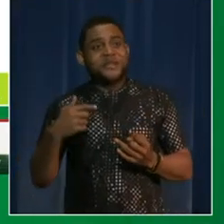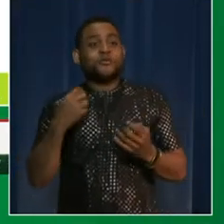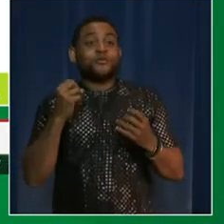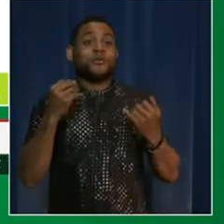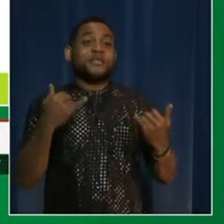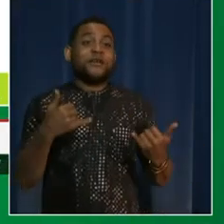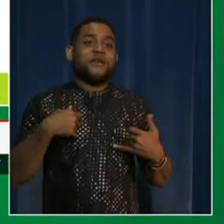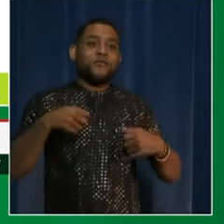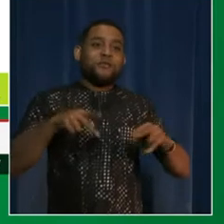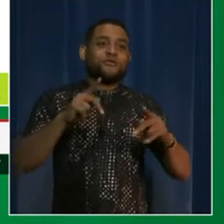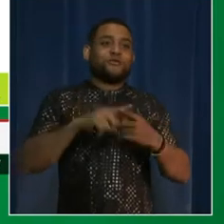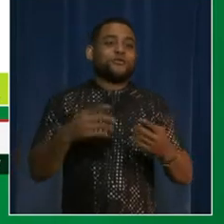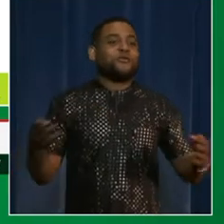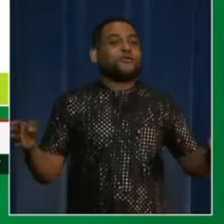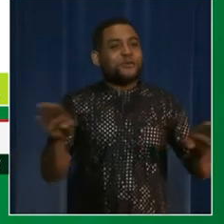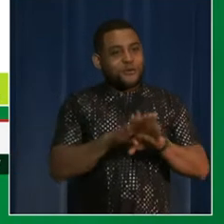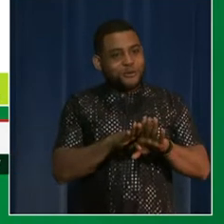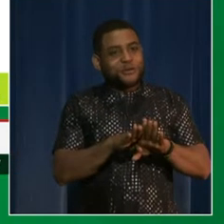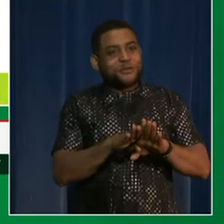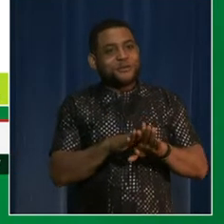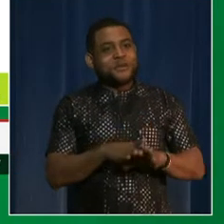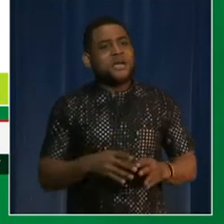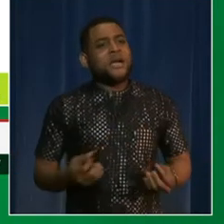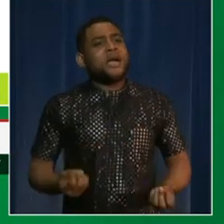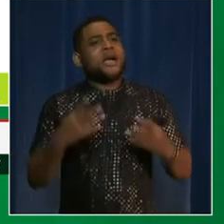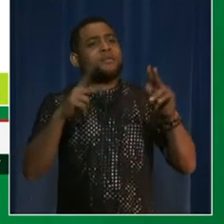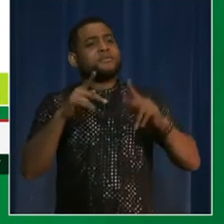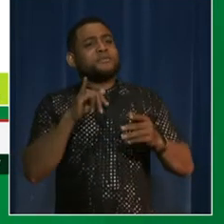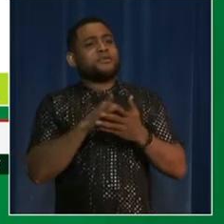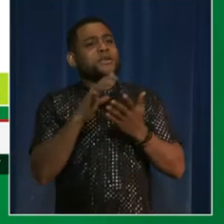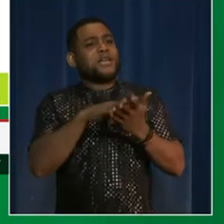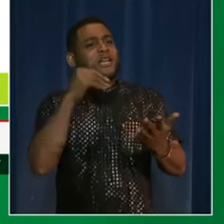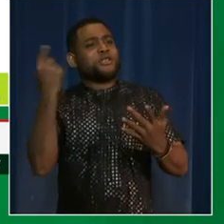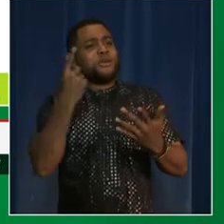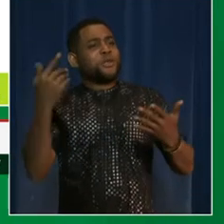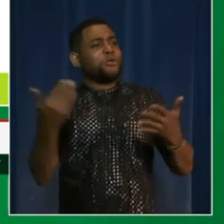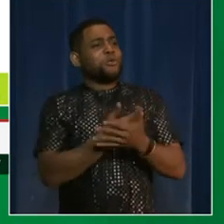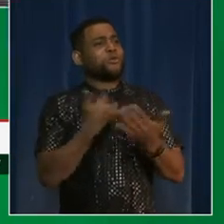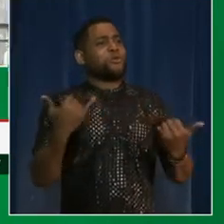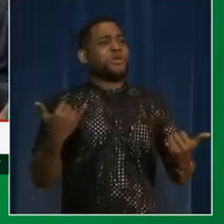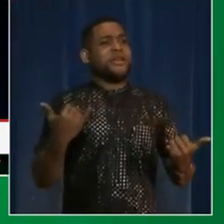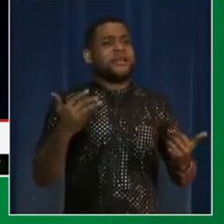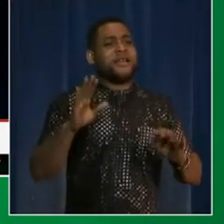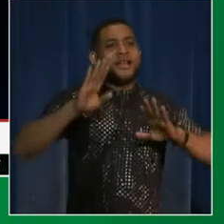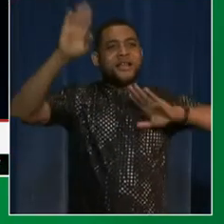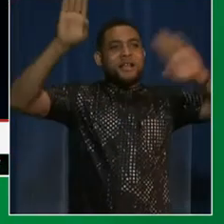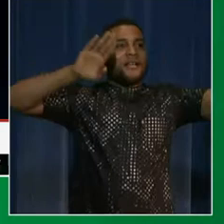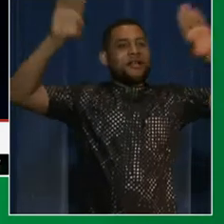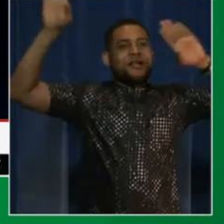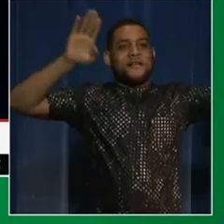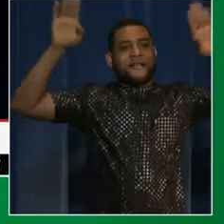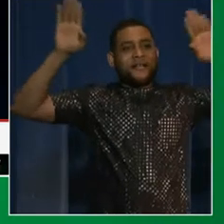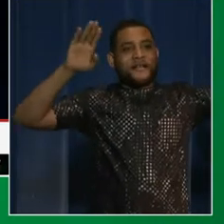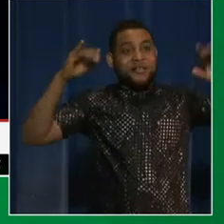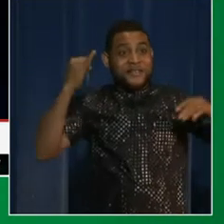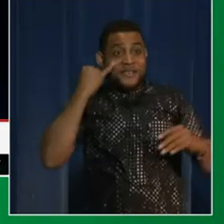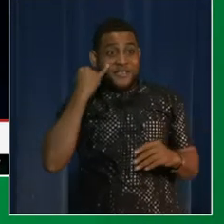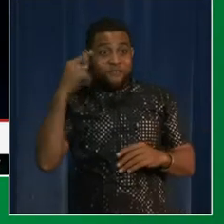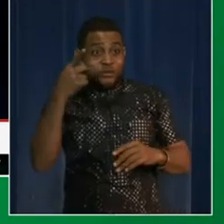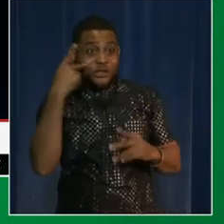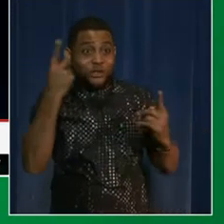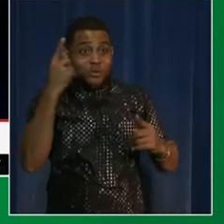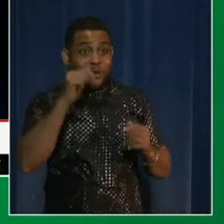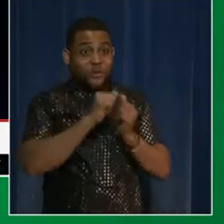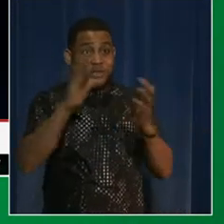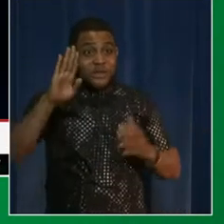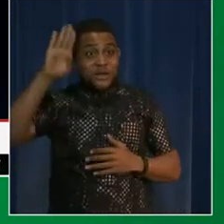out. So how many people learned something new today? All right. If you see somebody without their hand up, ask them